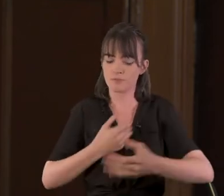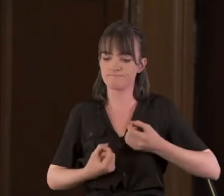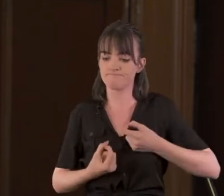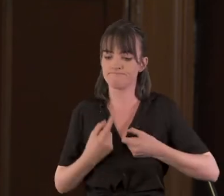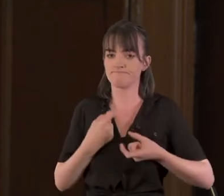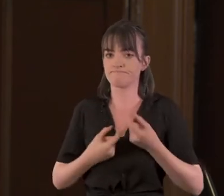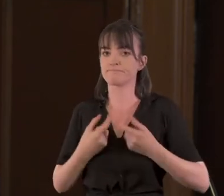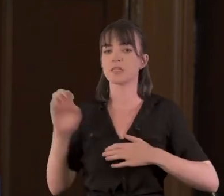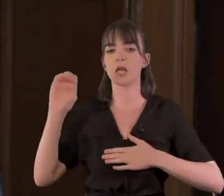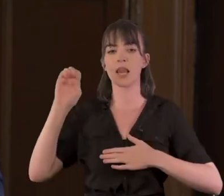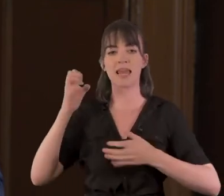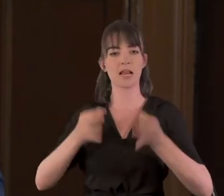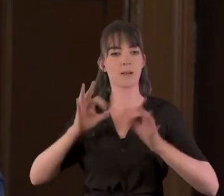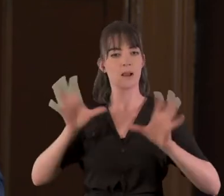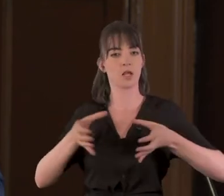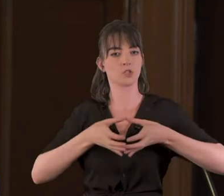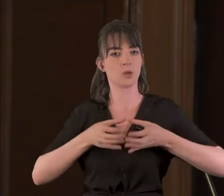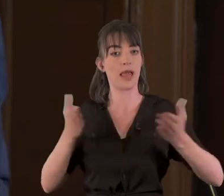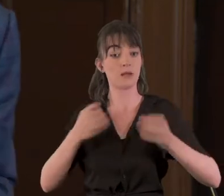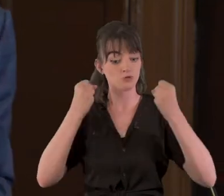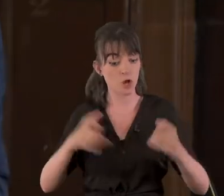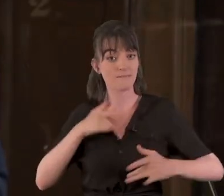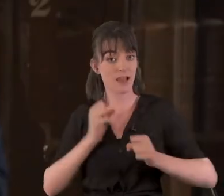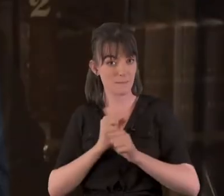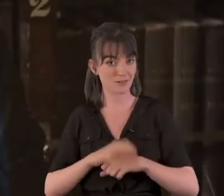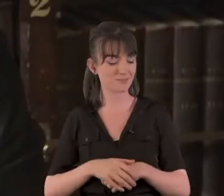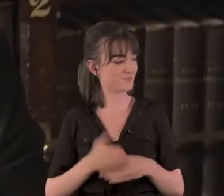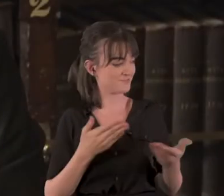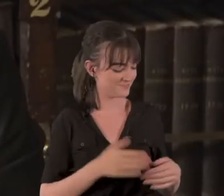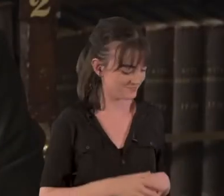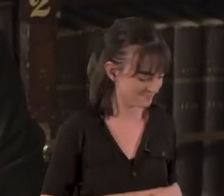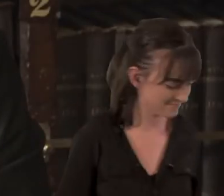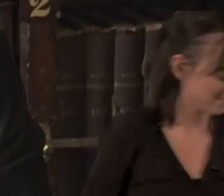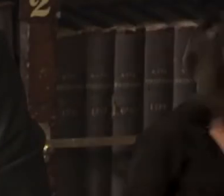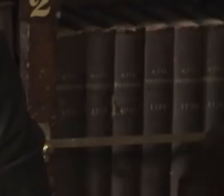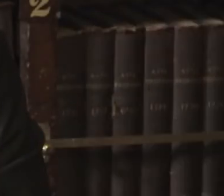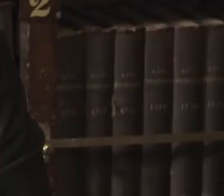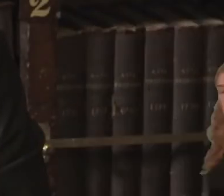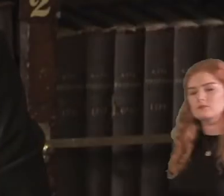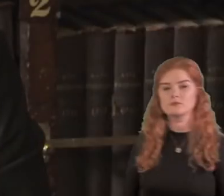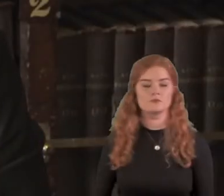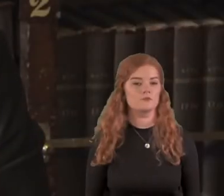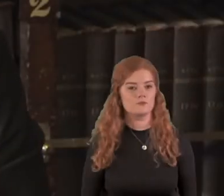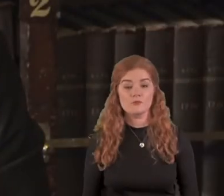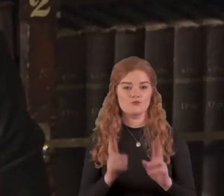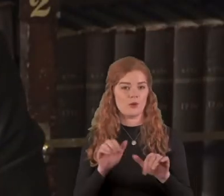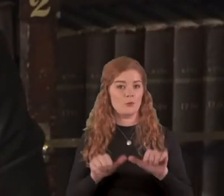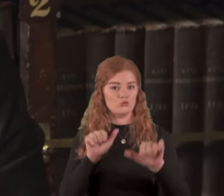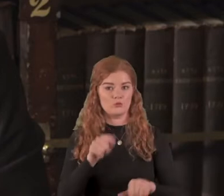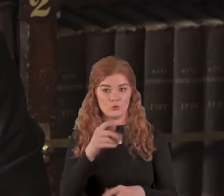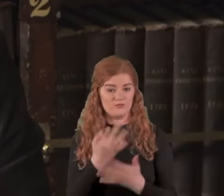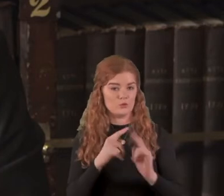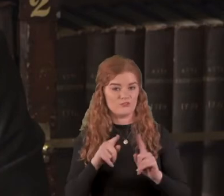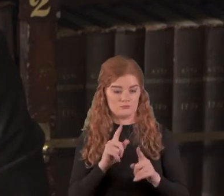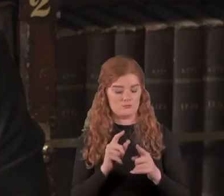British political parties and how passionately they felt about it. Yeah, I'm inclined to agree with you on a number of points there that you raised. And I think you make an